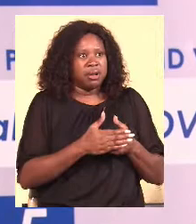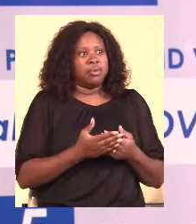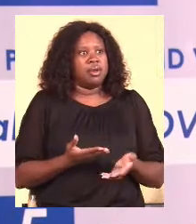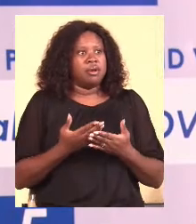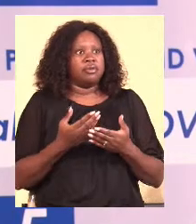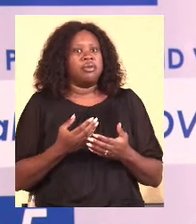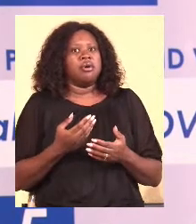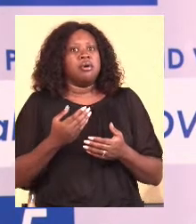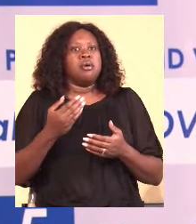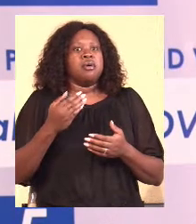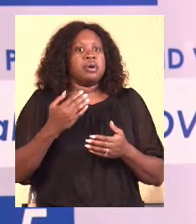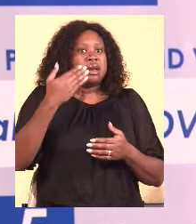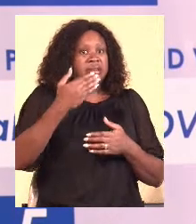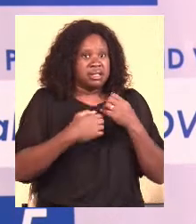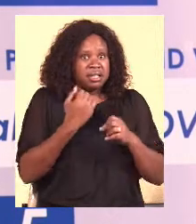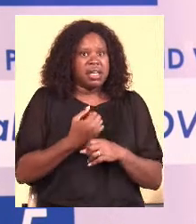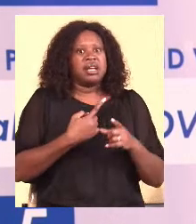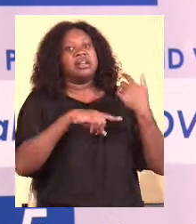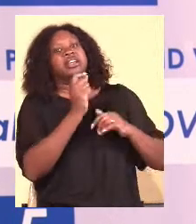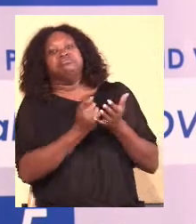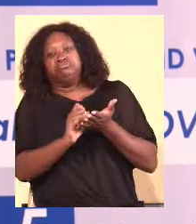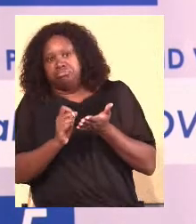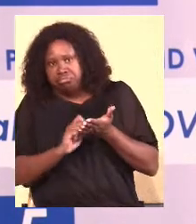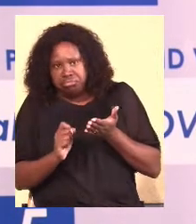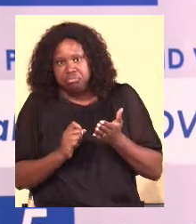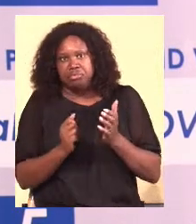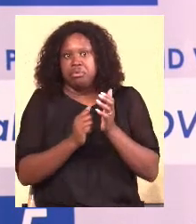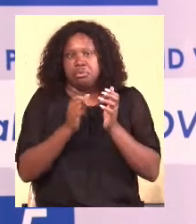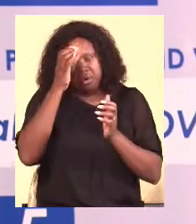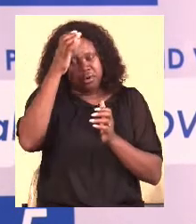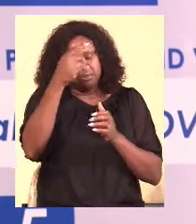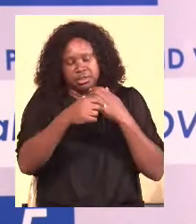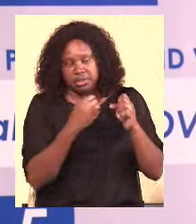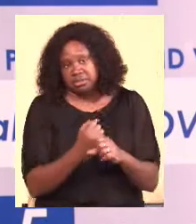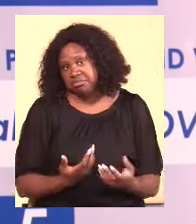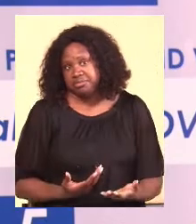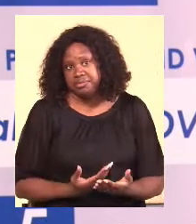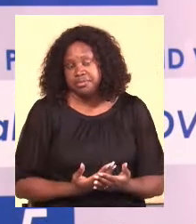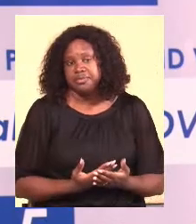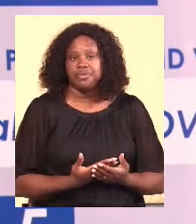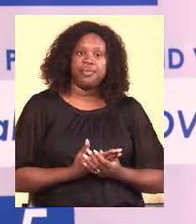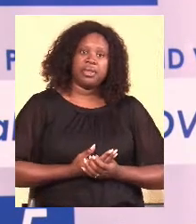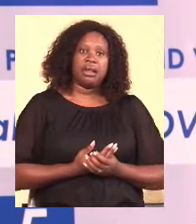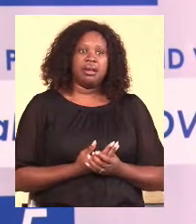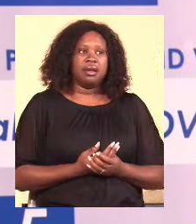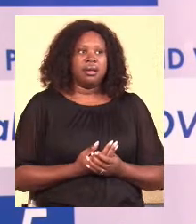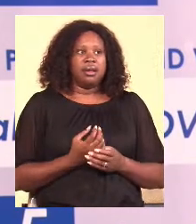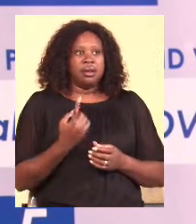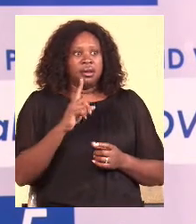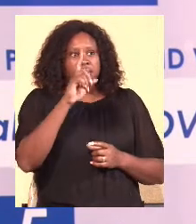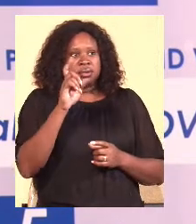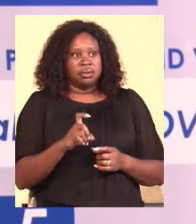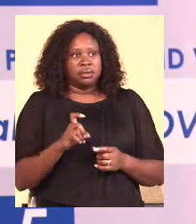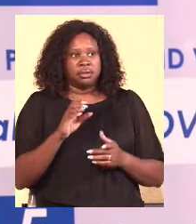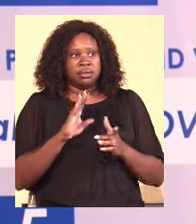them to come and re-register for the academic year next year. The other question